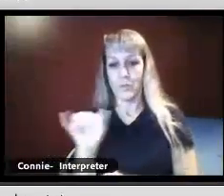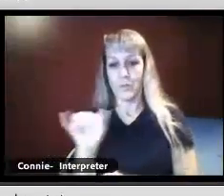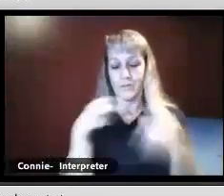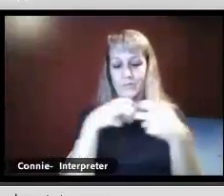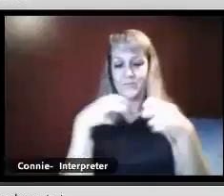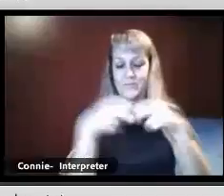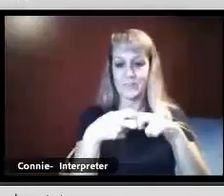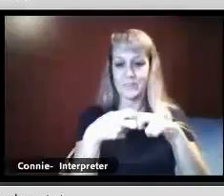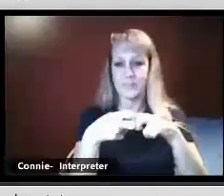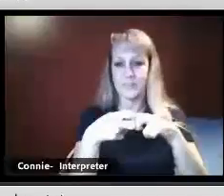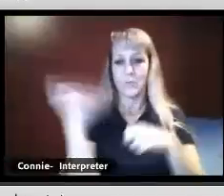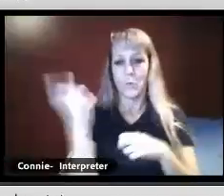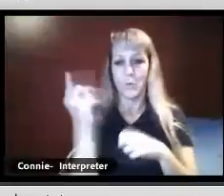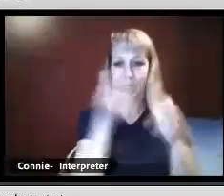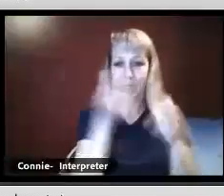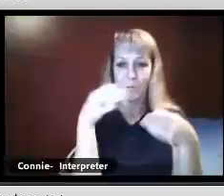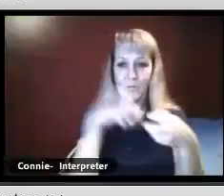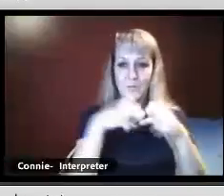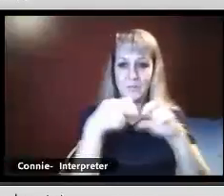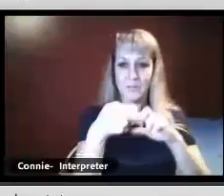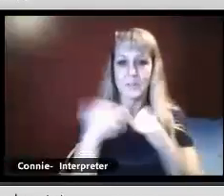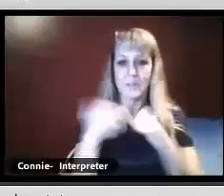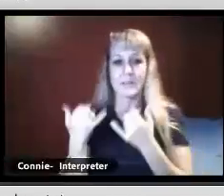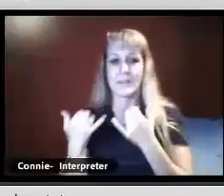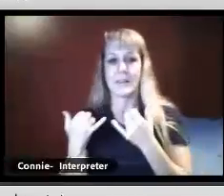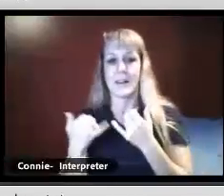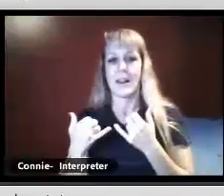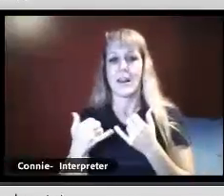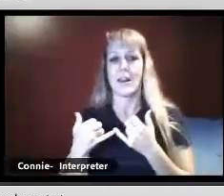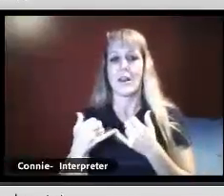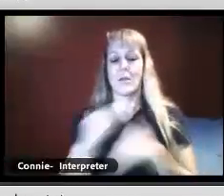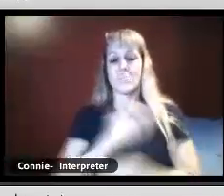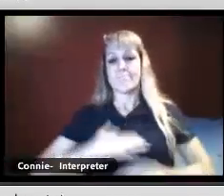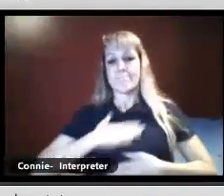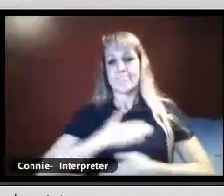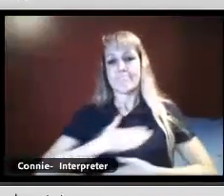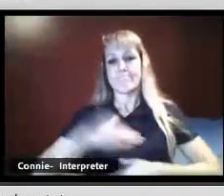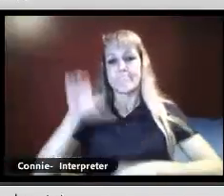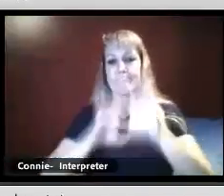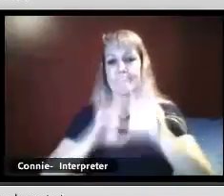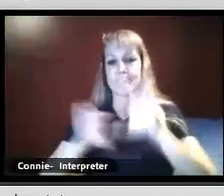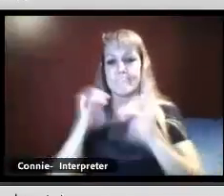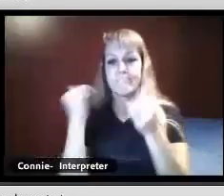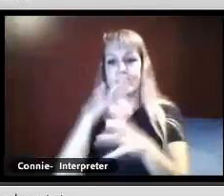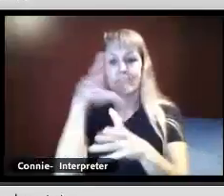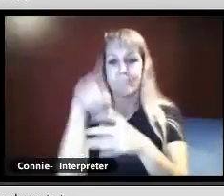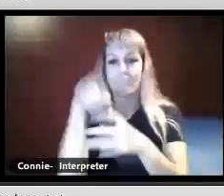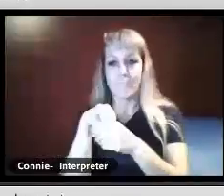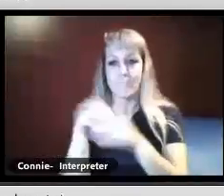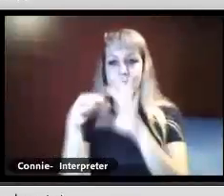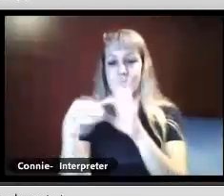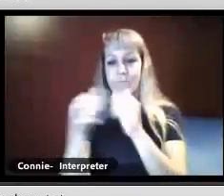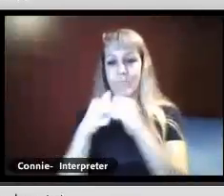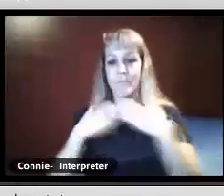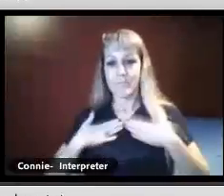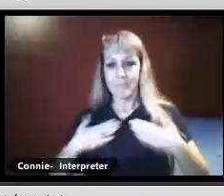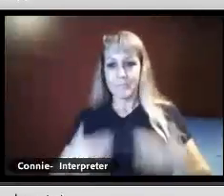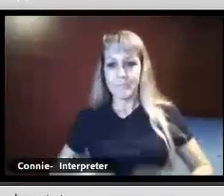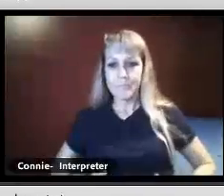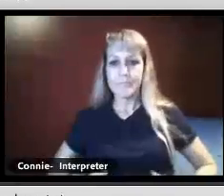solely at physics, Adventures in Chemistry has expanded to include materials related to anatomy, geology, and